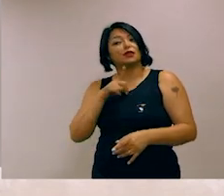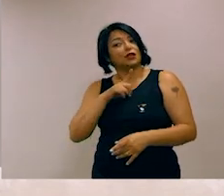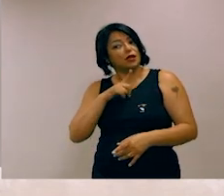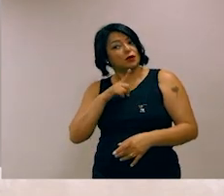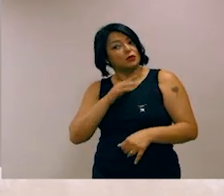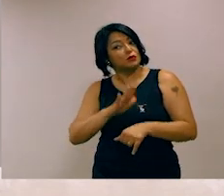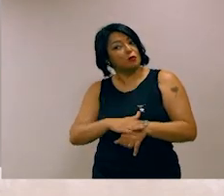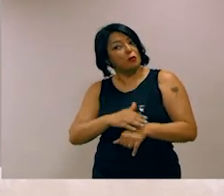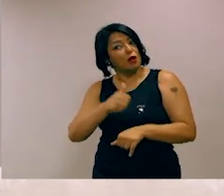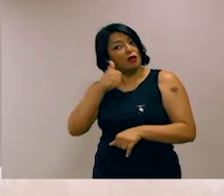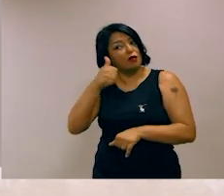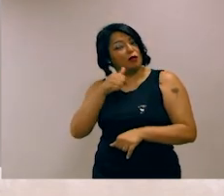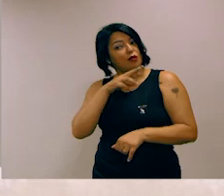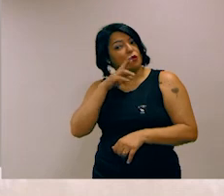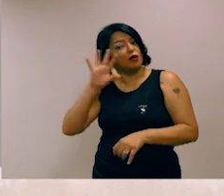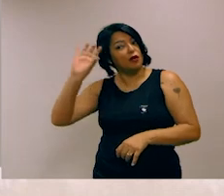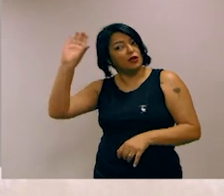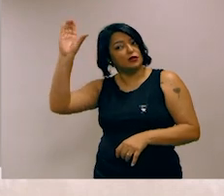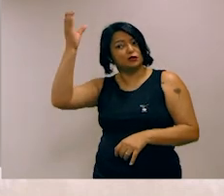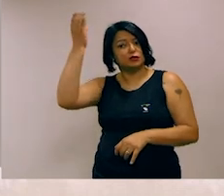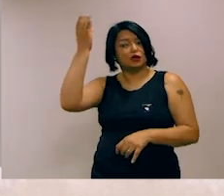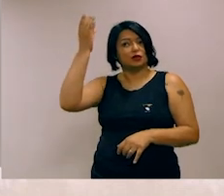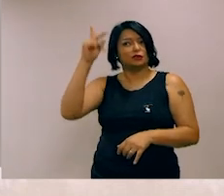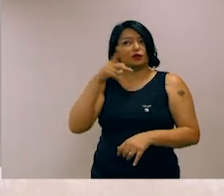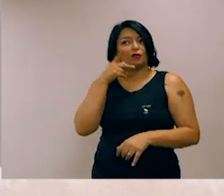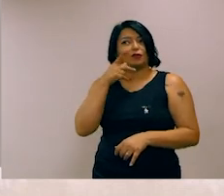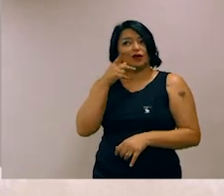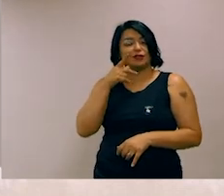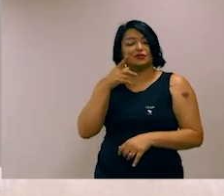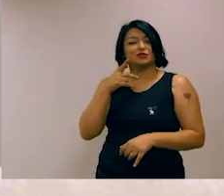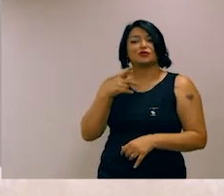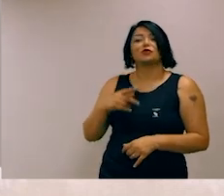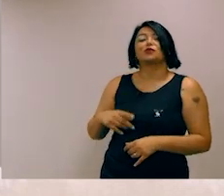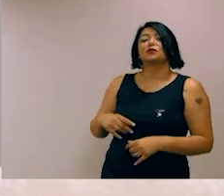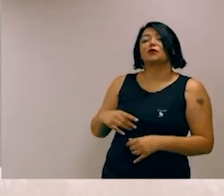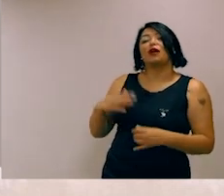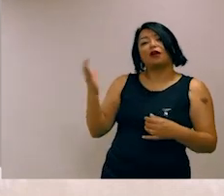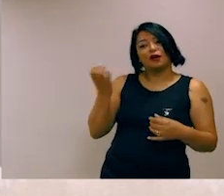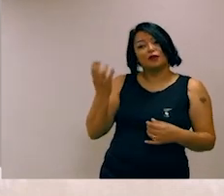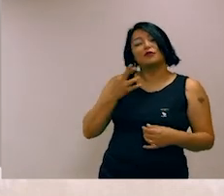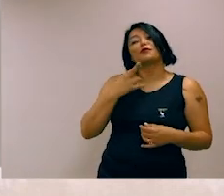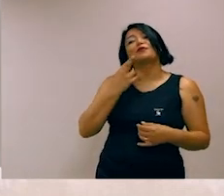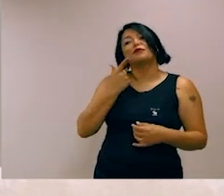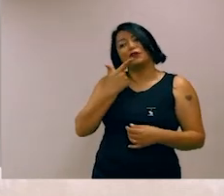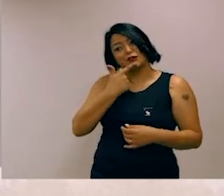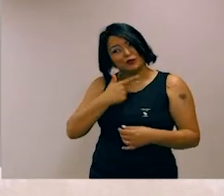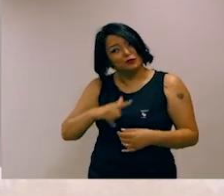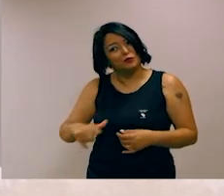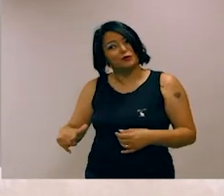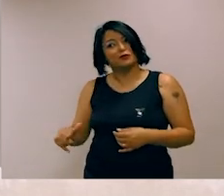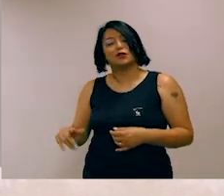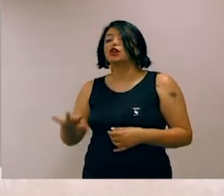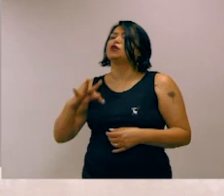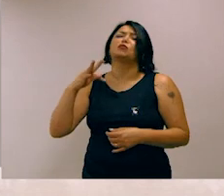search so that we can have better results. And I make my words Wesley's